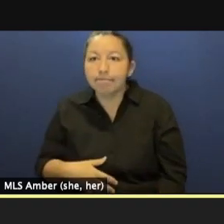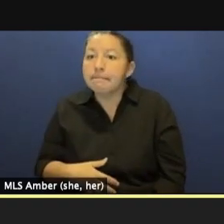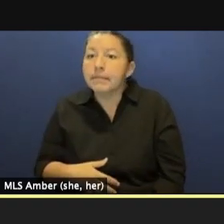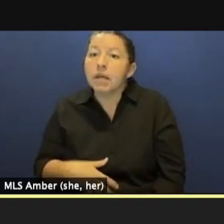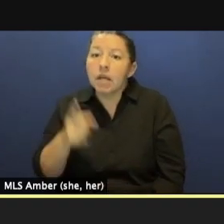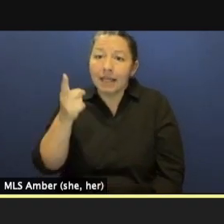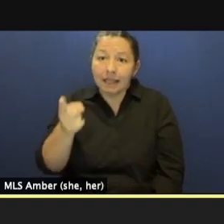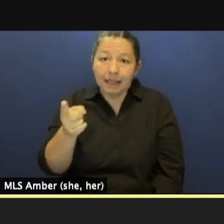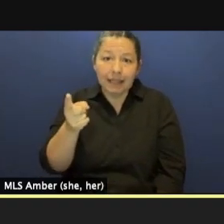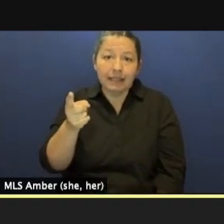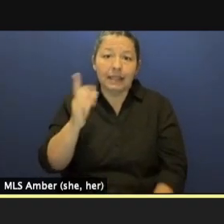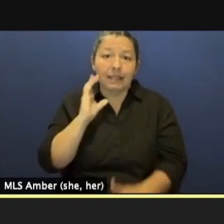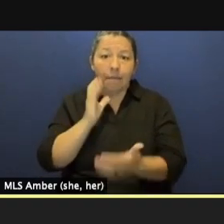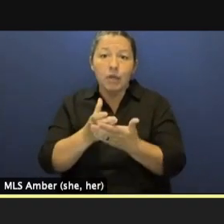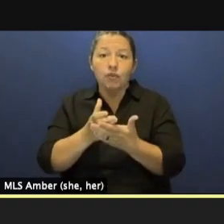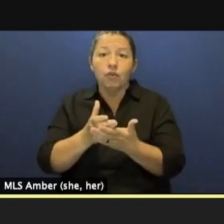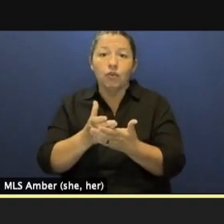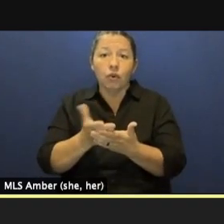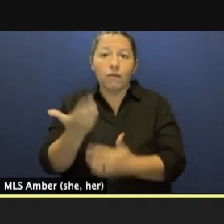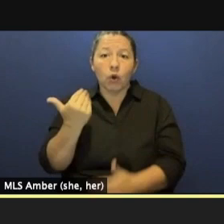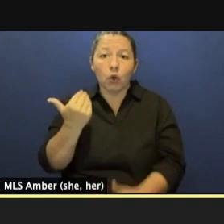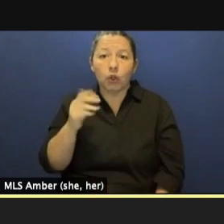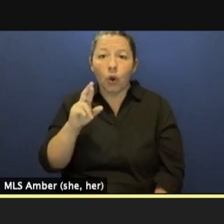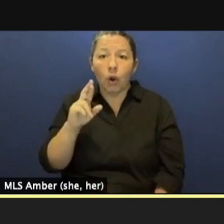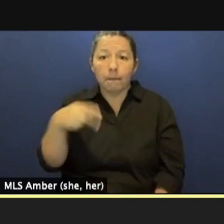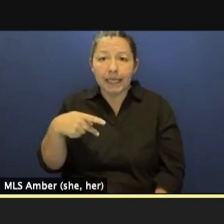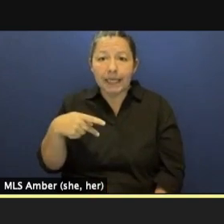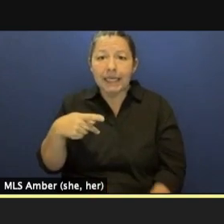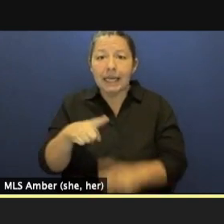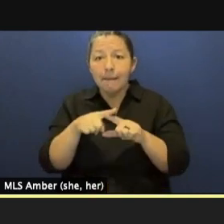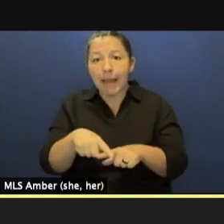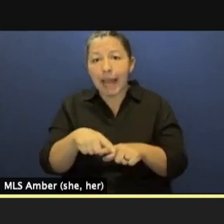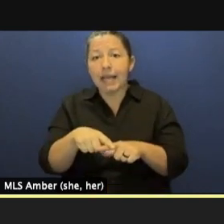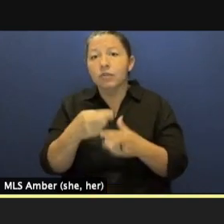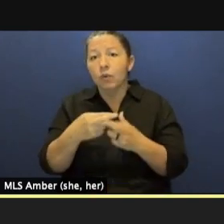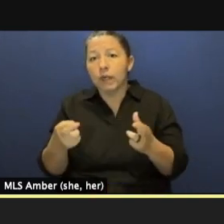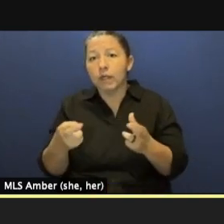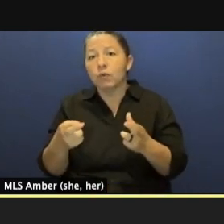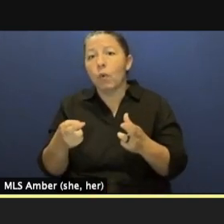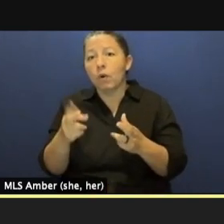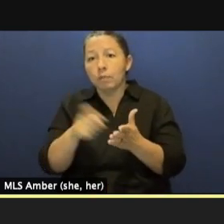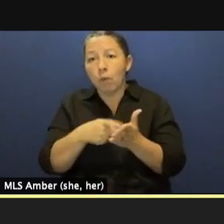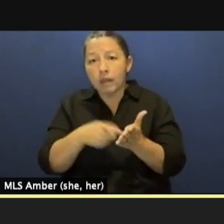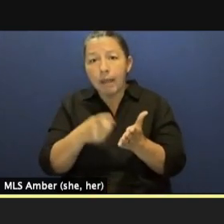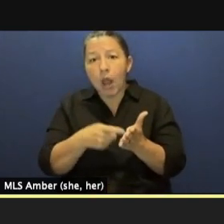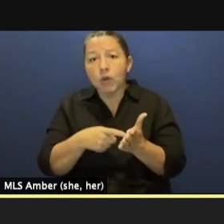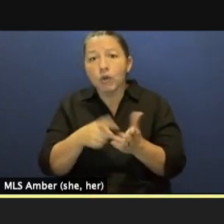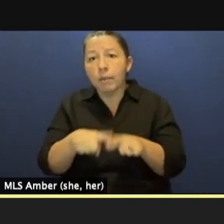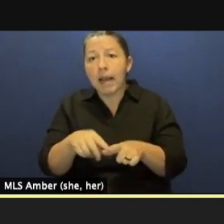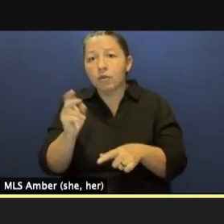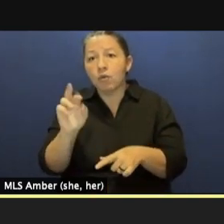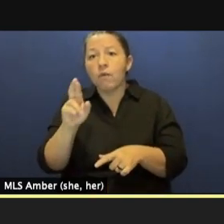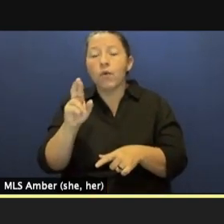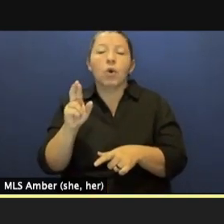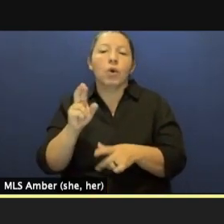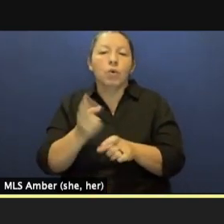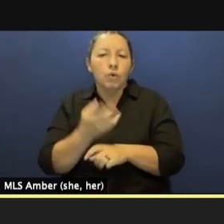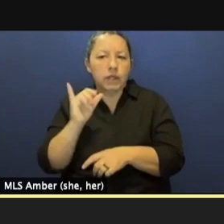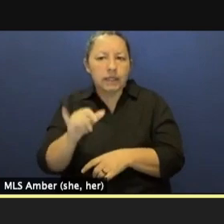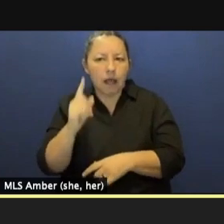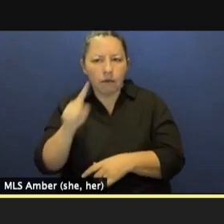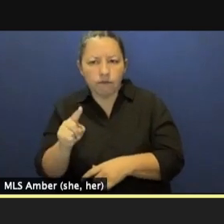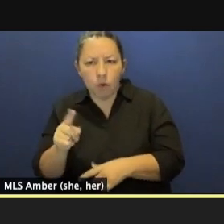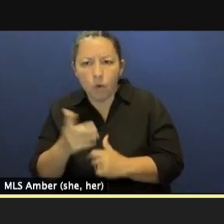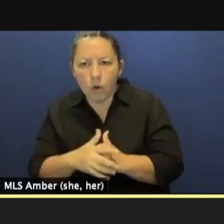a earlier RP-based, resource prospector-based rover that we've been using for extensive testing. This comes from a